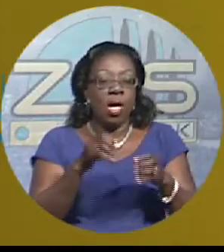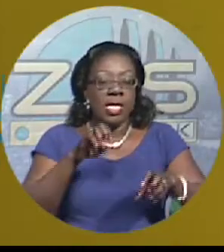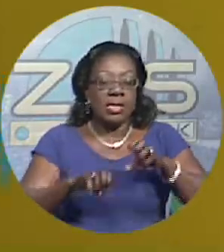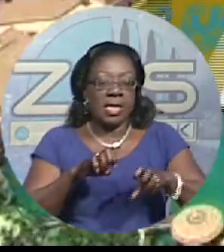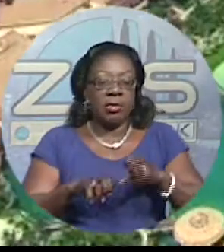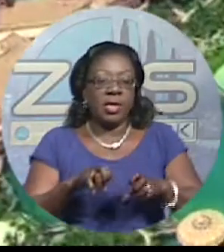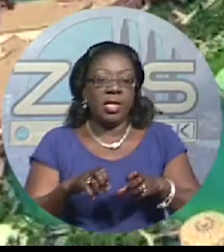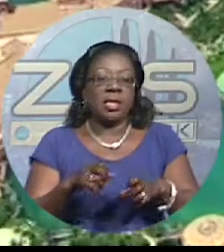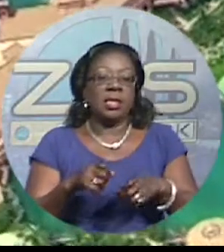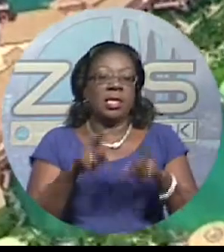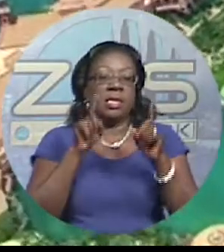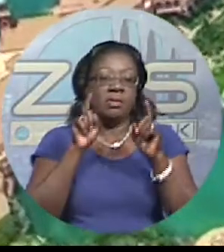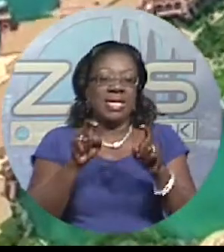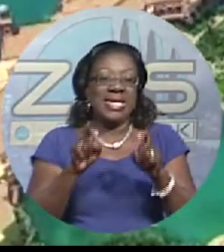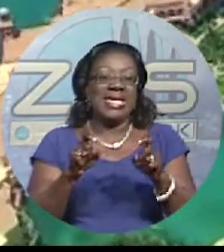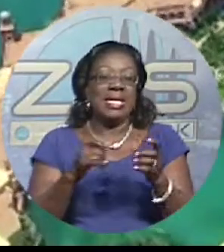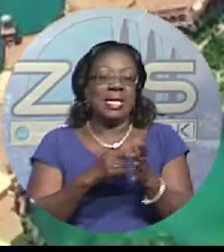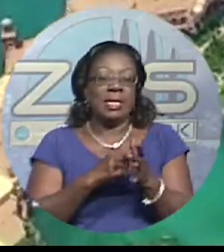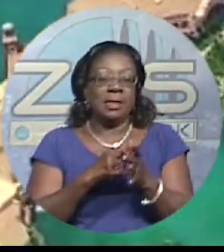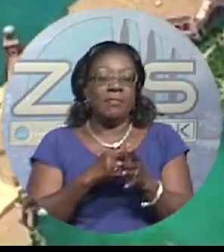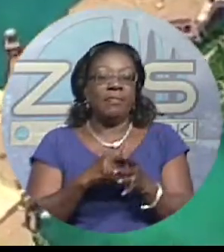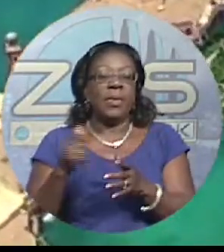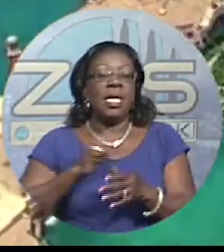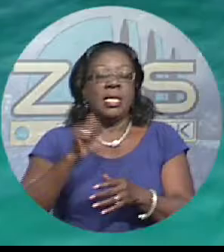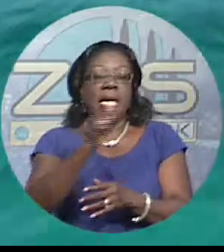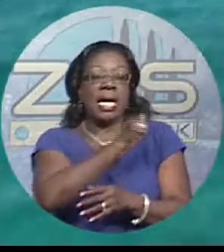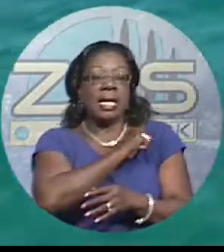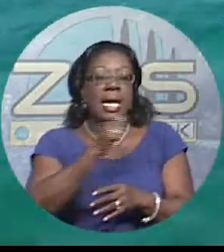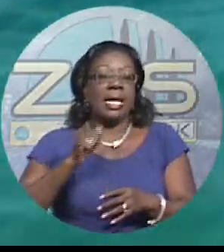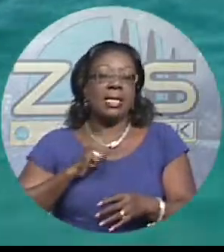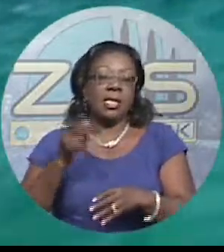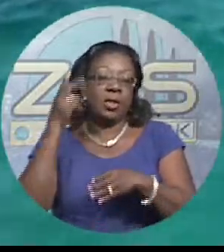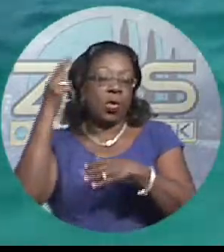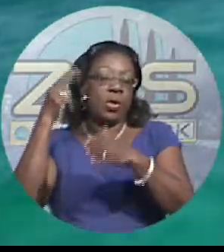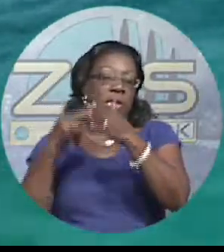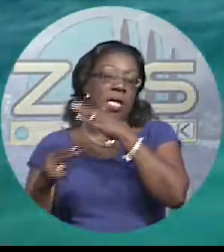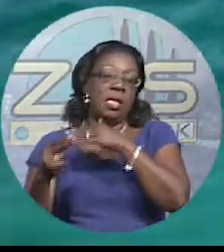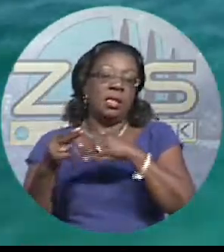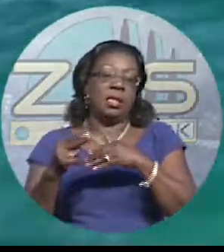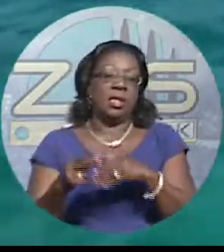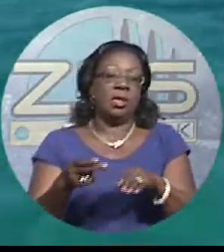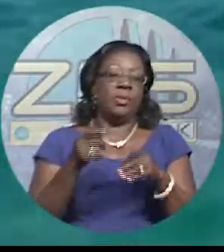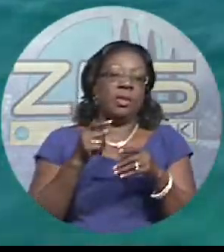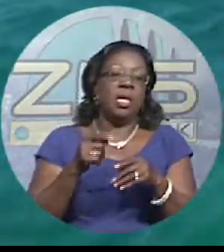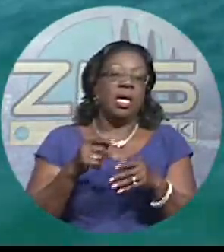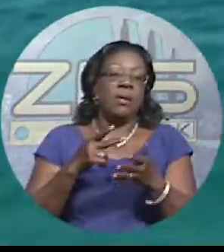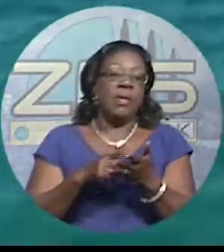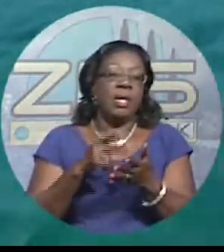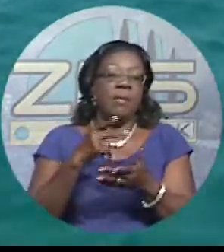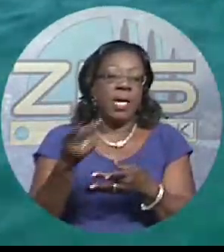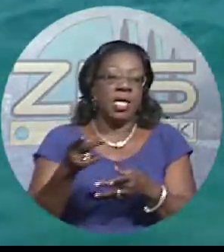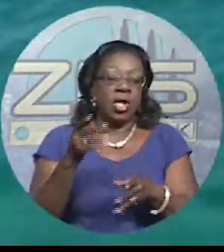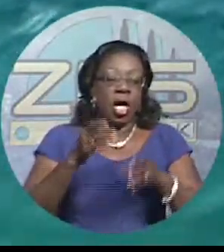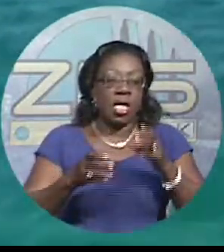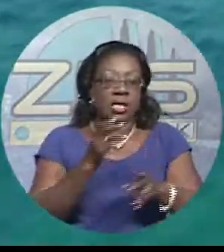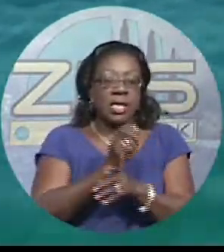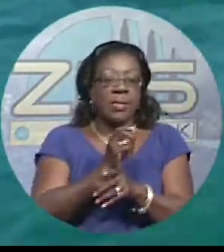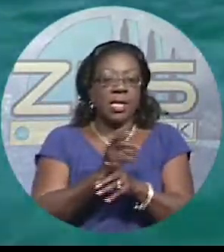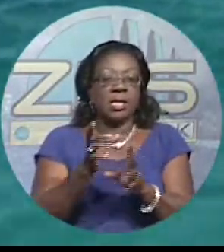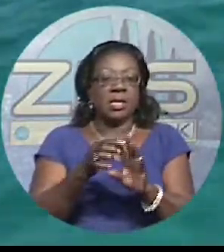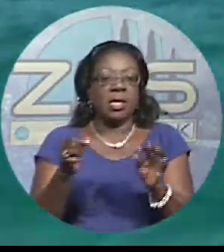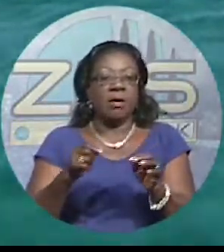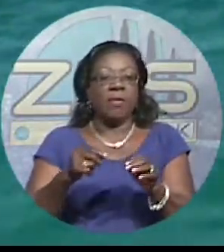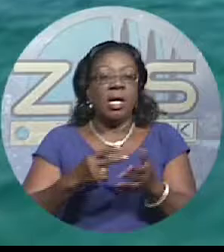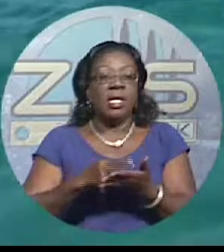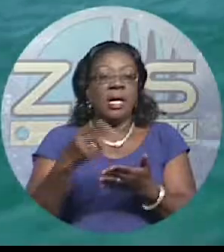it. Now, hotels like the Atlantis Resort on Paradise Island are said to be key consumers for BEC, paying the corporation